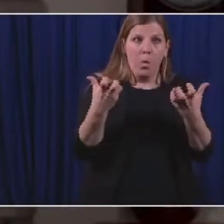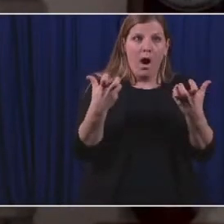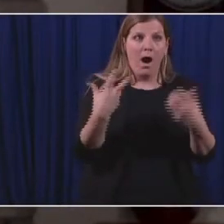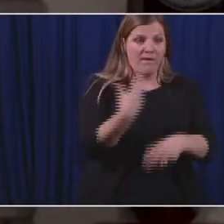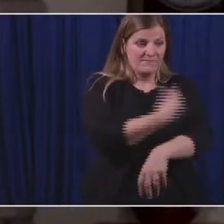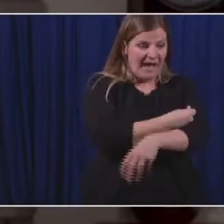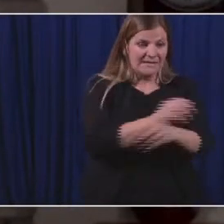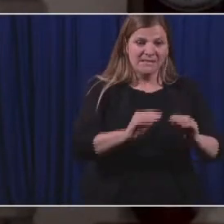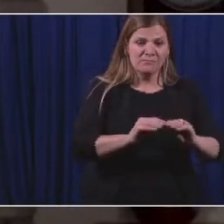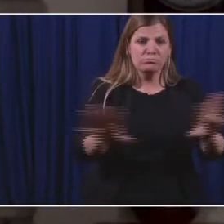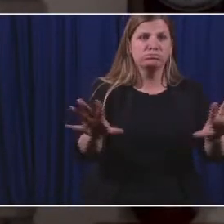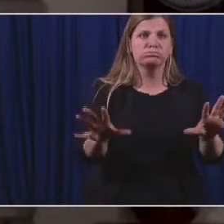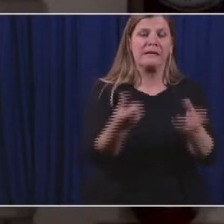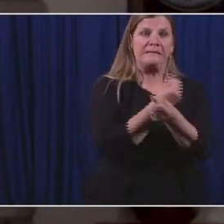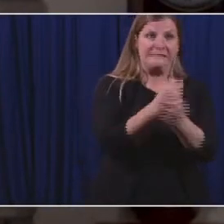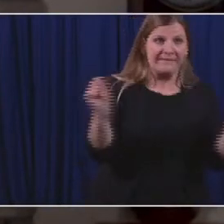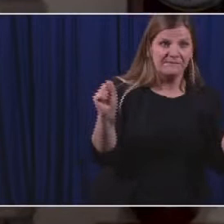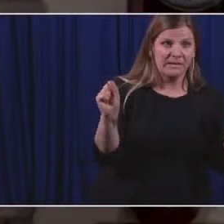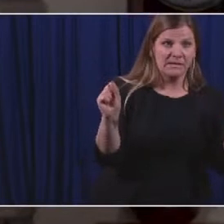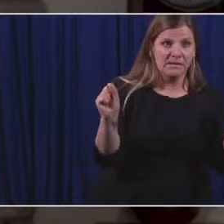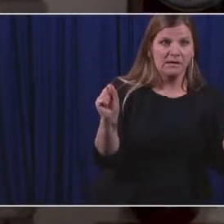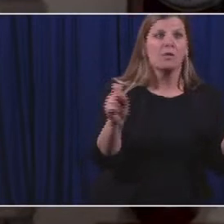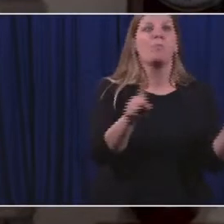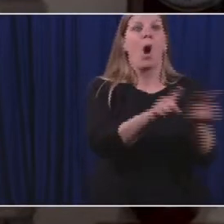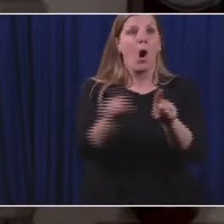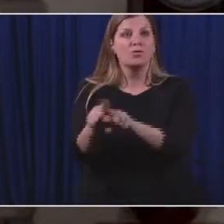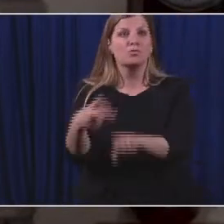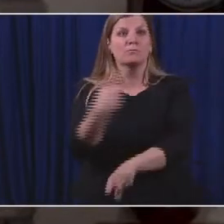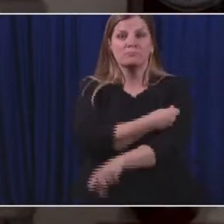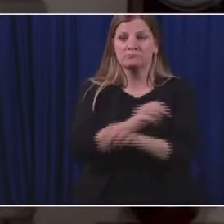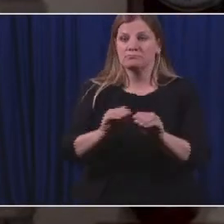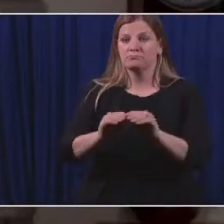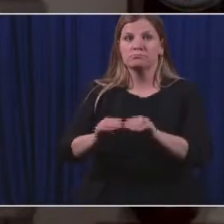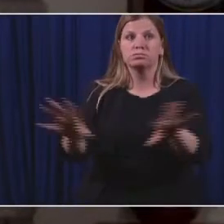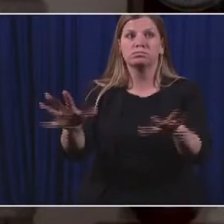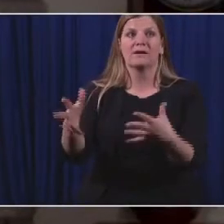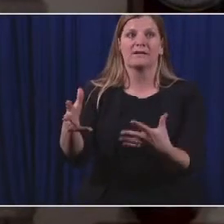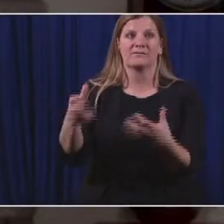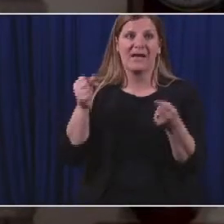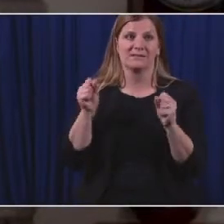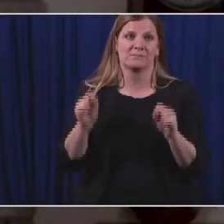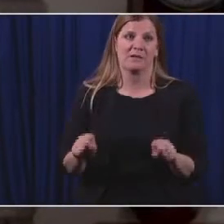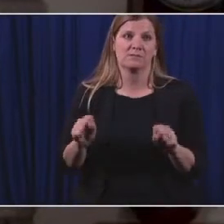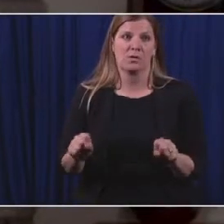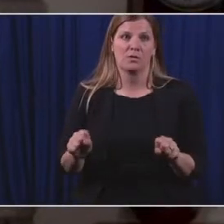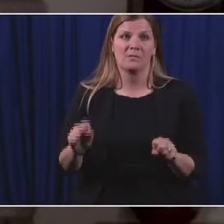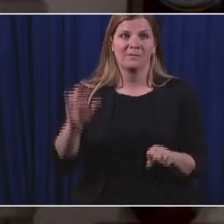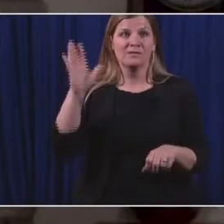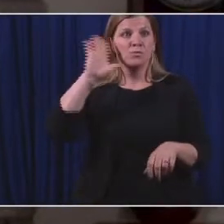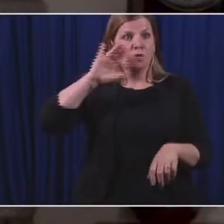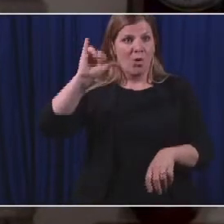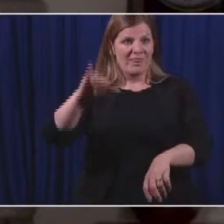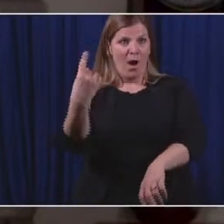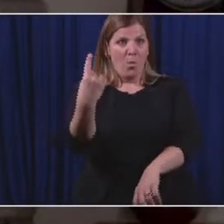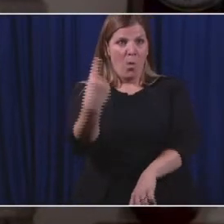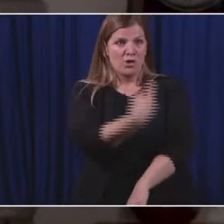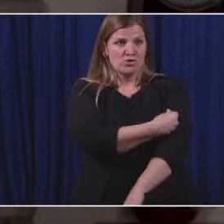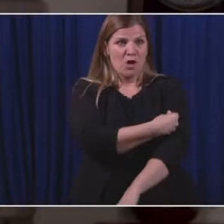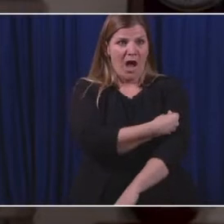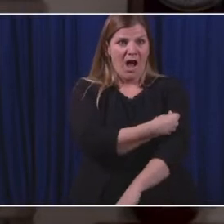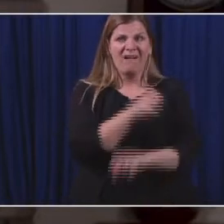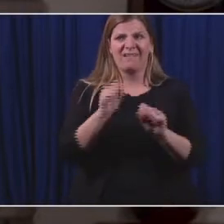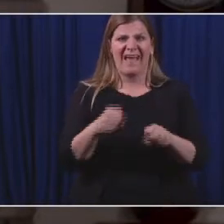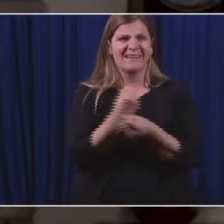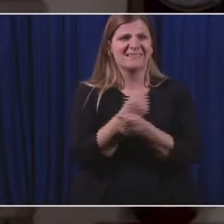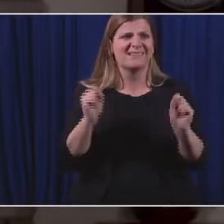quick as we can, because we know every shot that's put in an arm has the potential to be life-saving. And we want